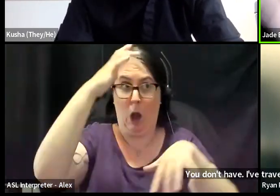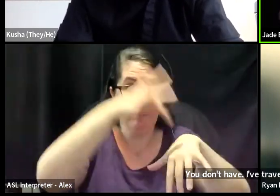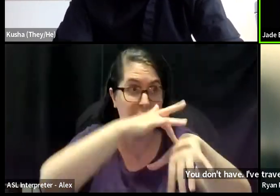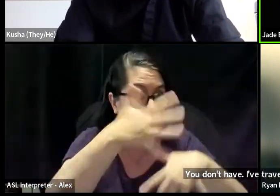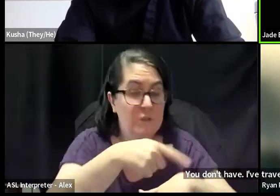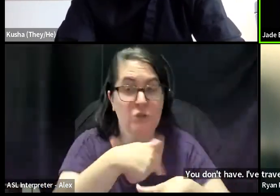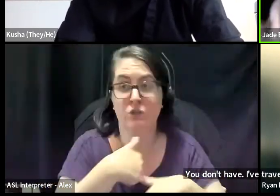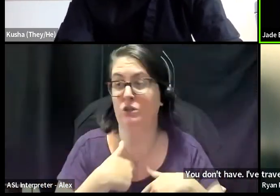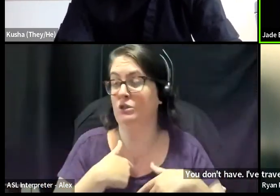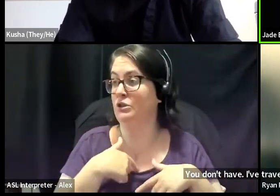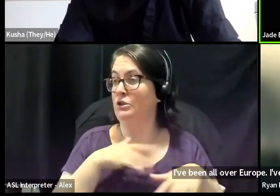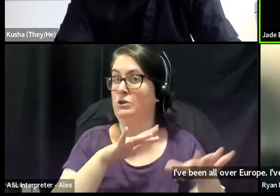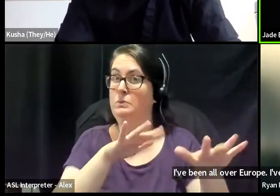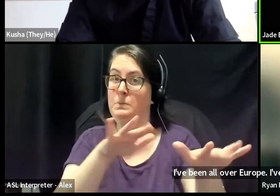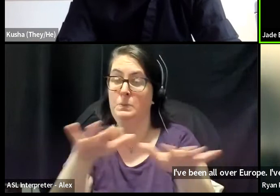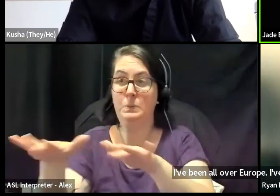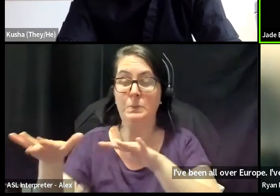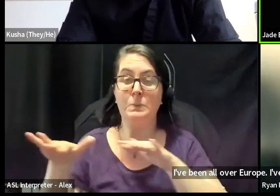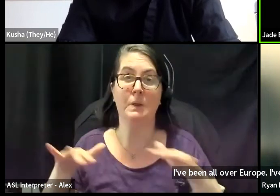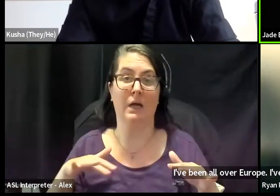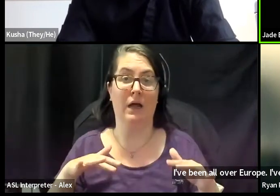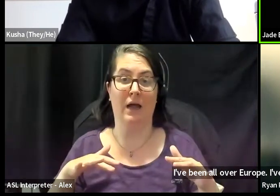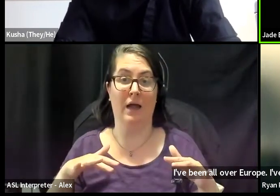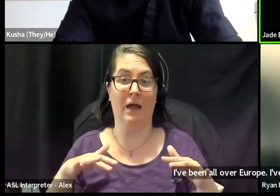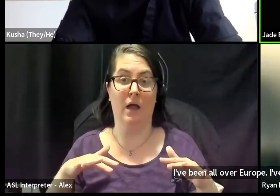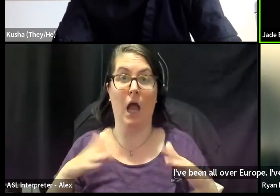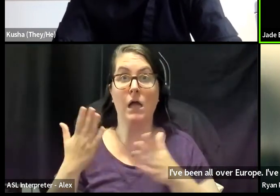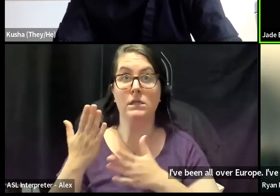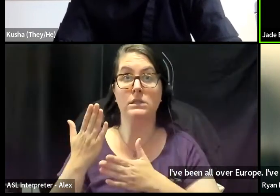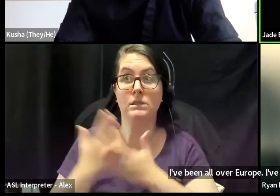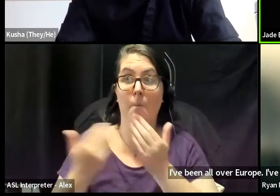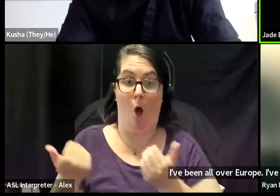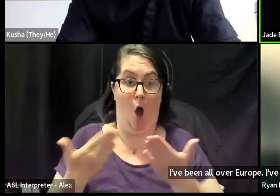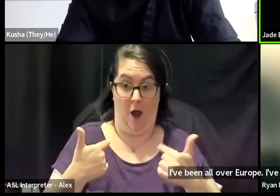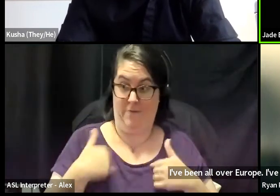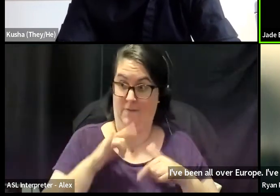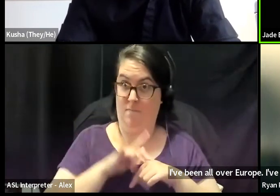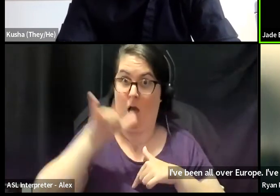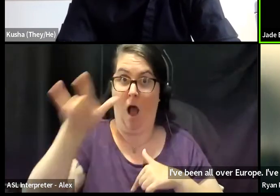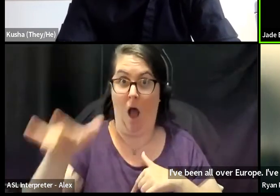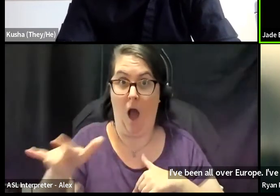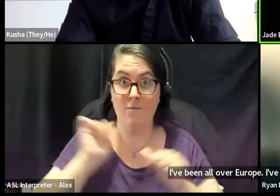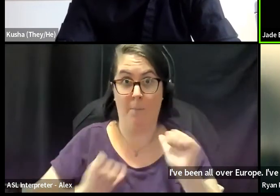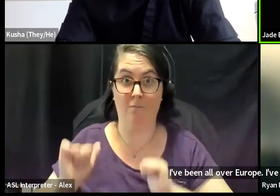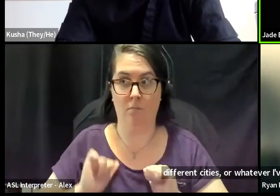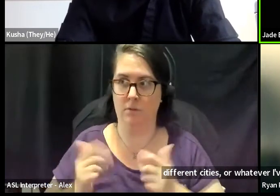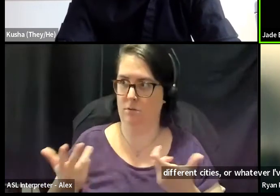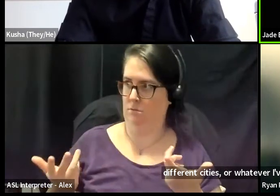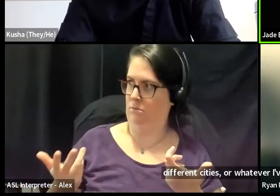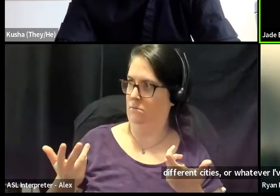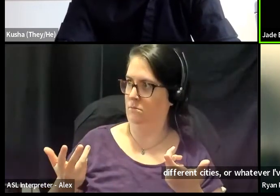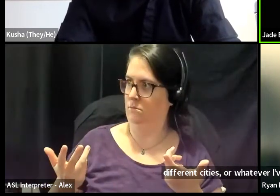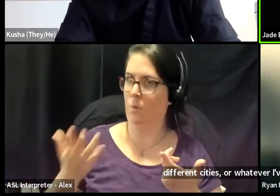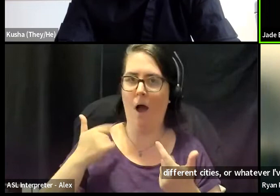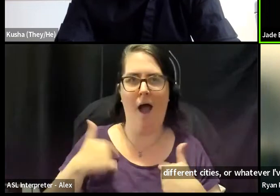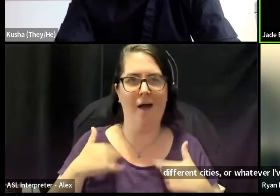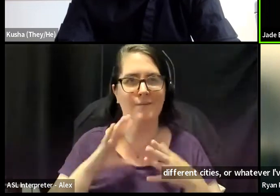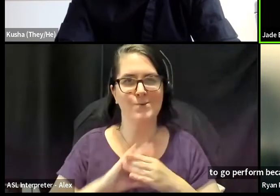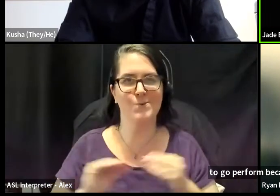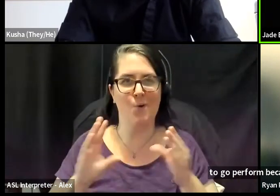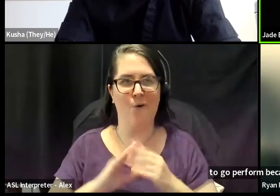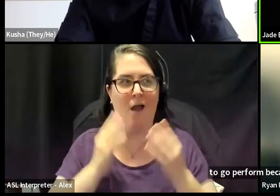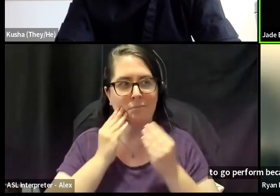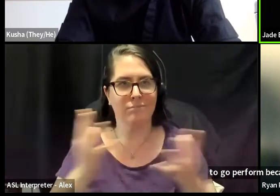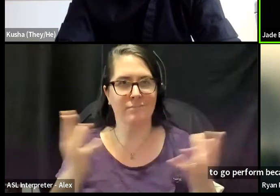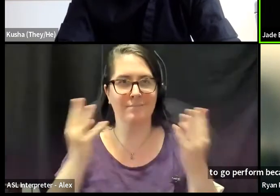been, in different cities or whatever. I've been flown places to go perform because I have a story to tell.